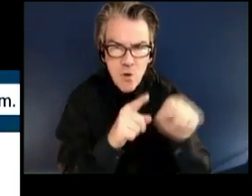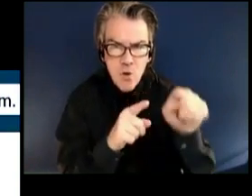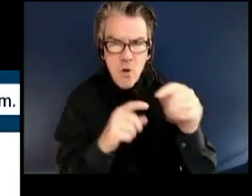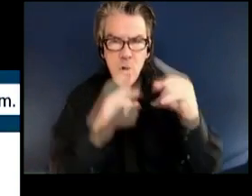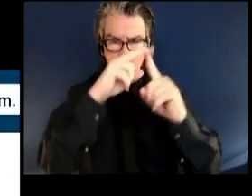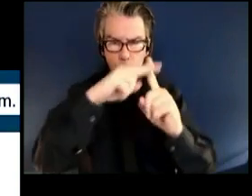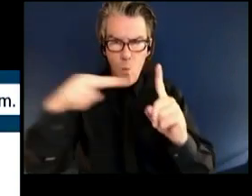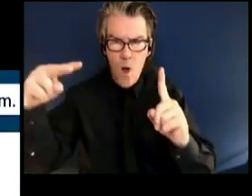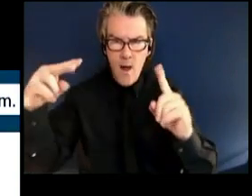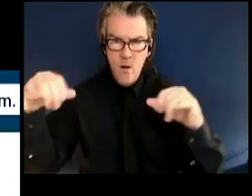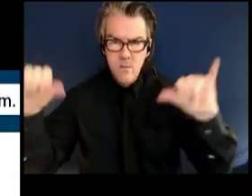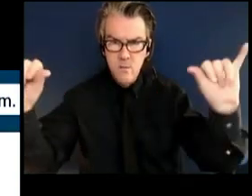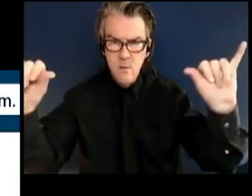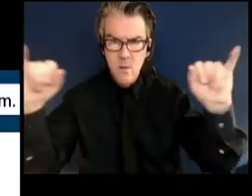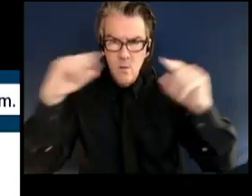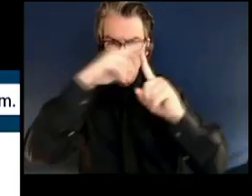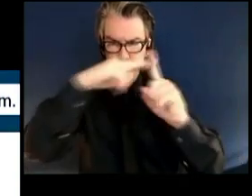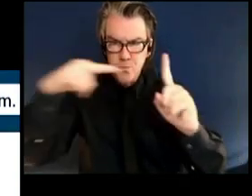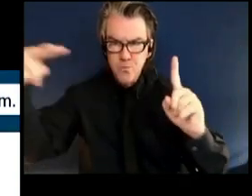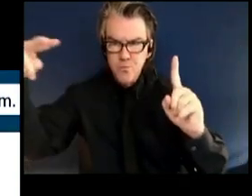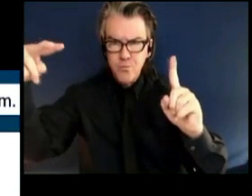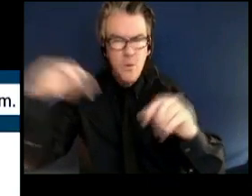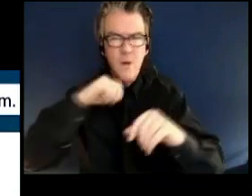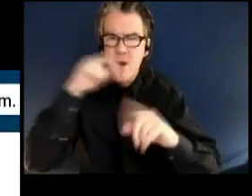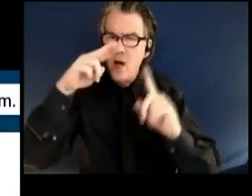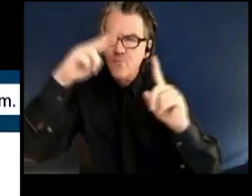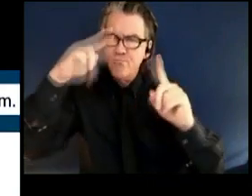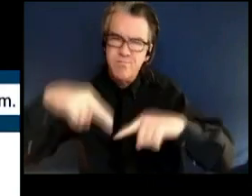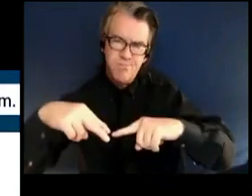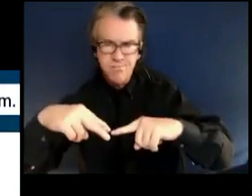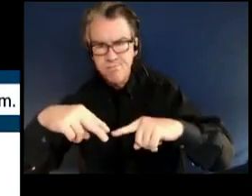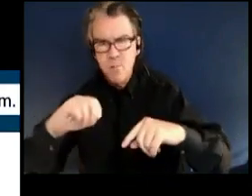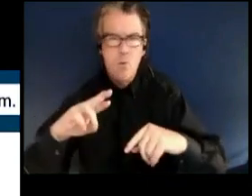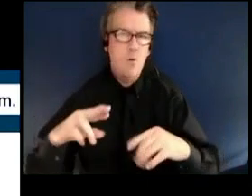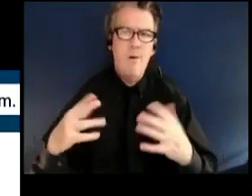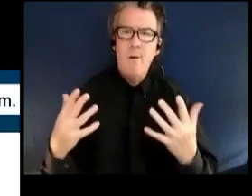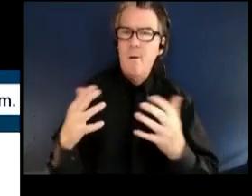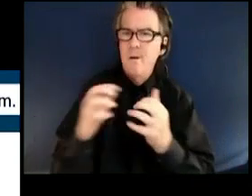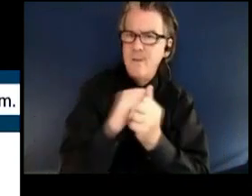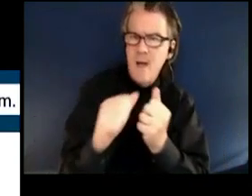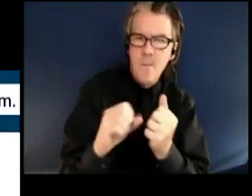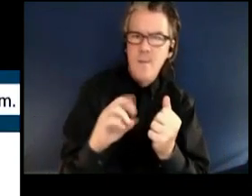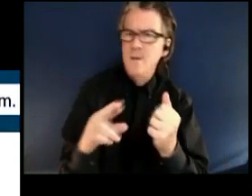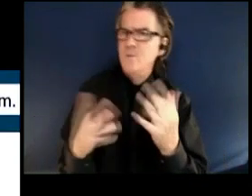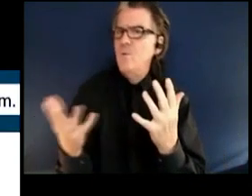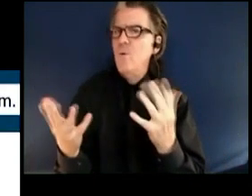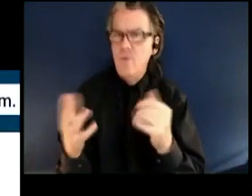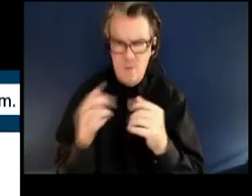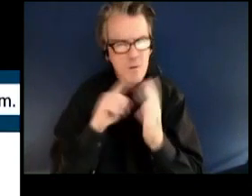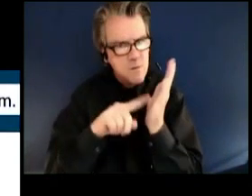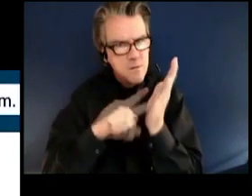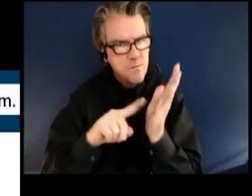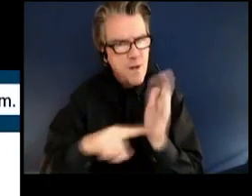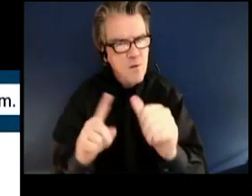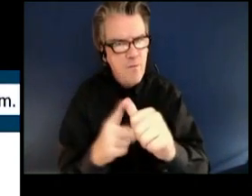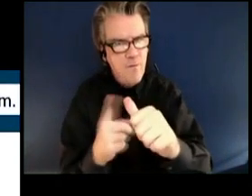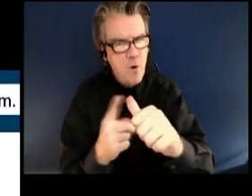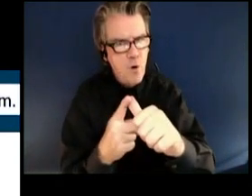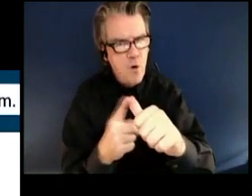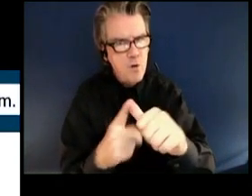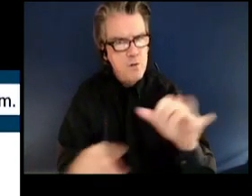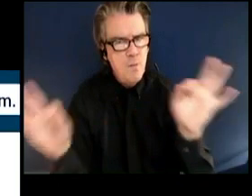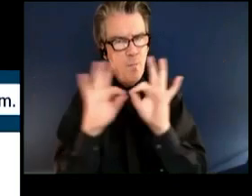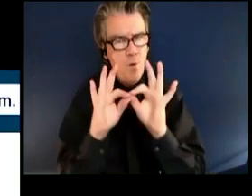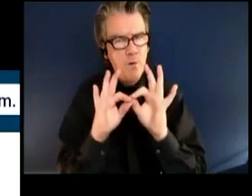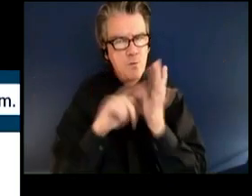restore your power. The next slide will go into some of the damage cases that we found